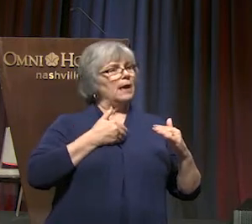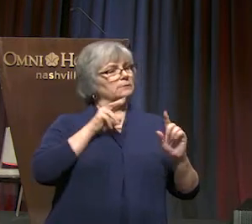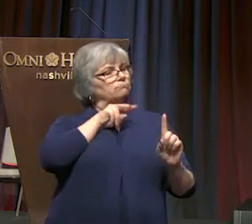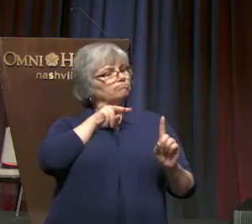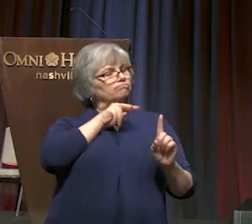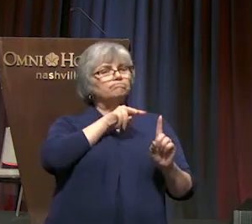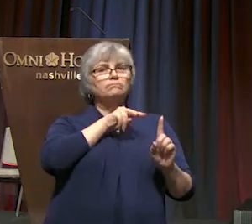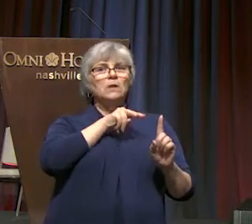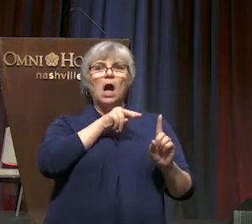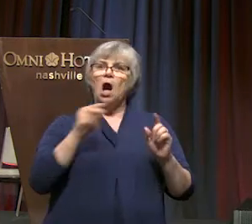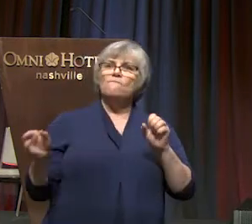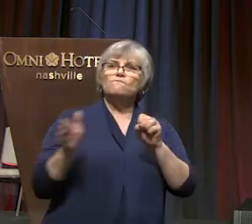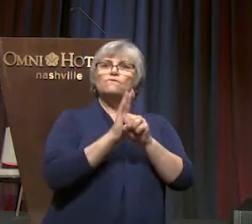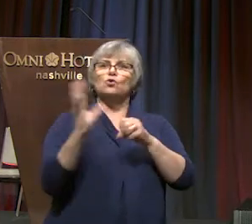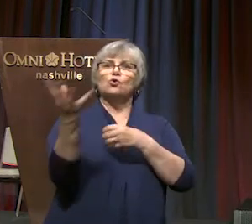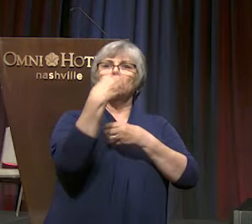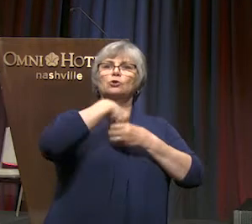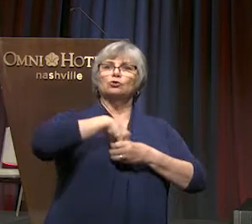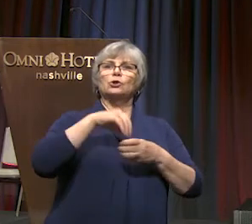inclusion of